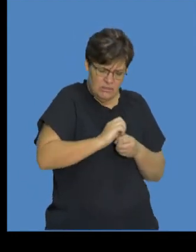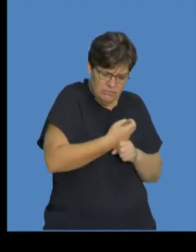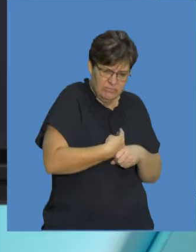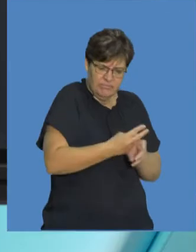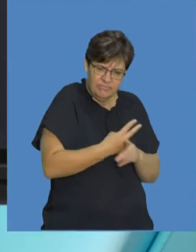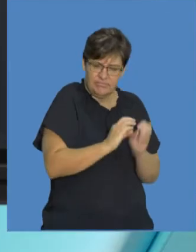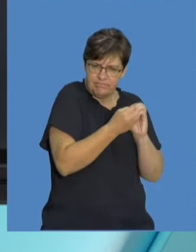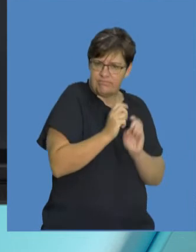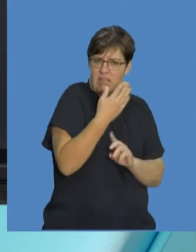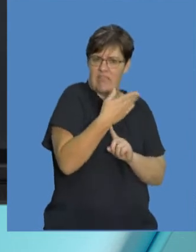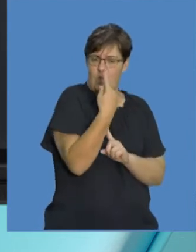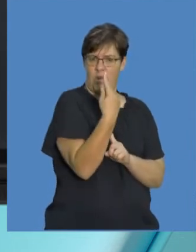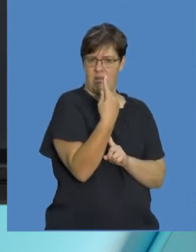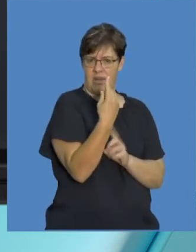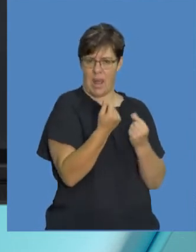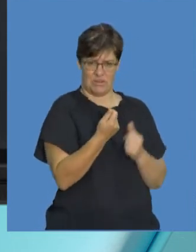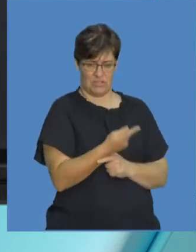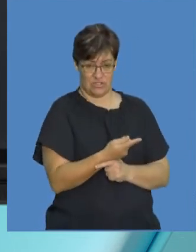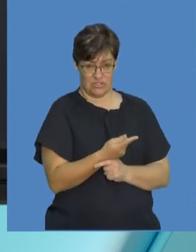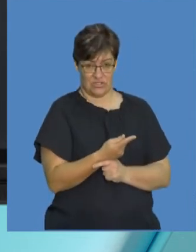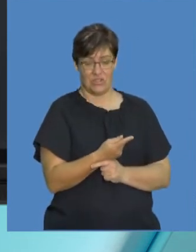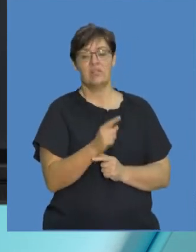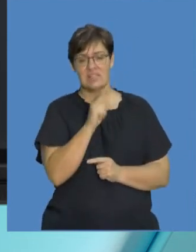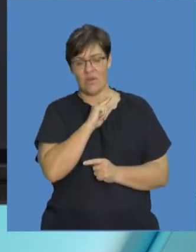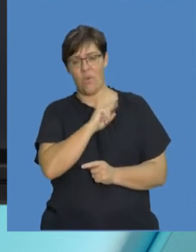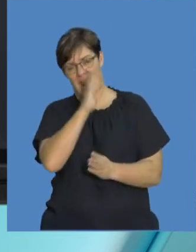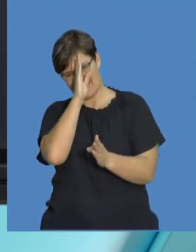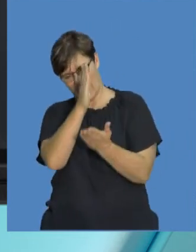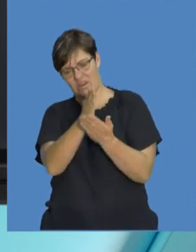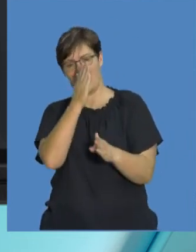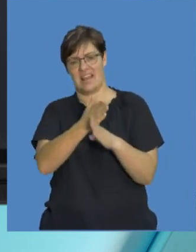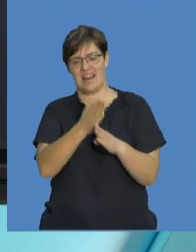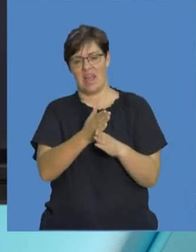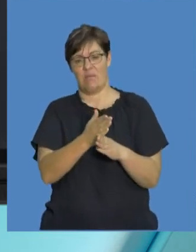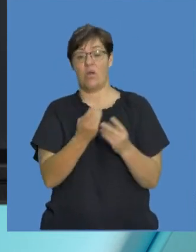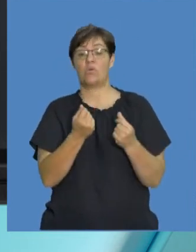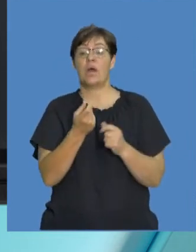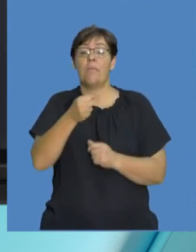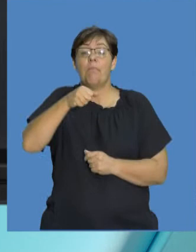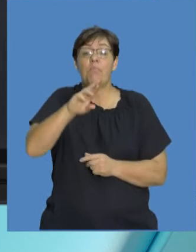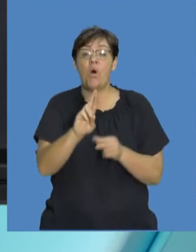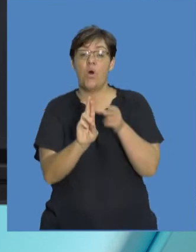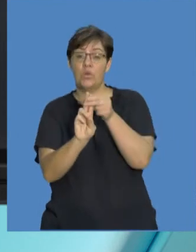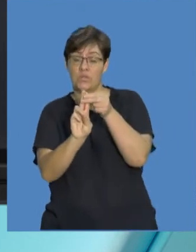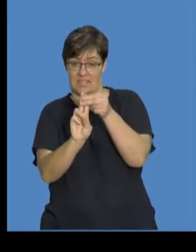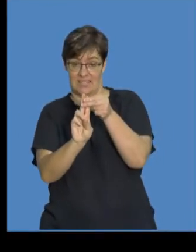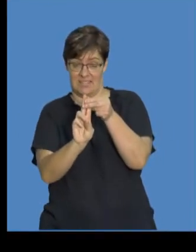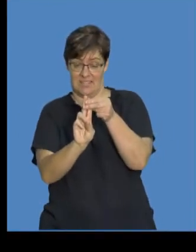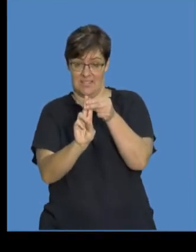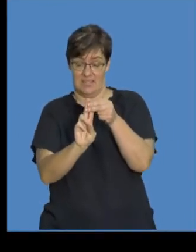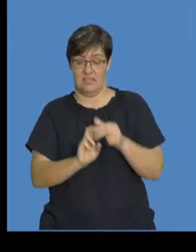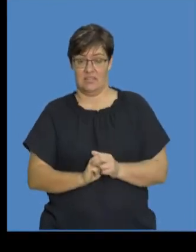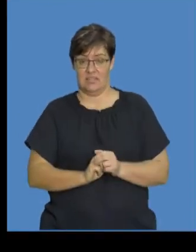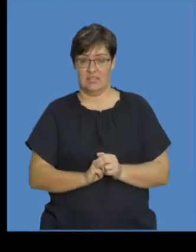into making 1 flag. And that's why we call it direct labor cost per unit.